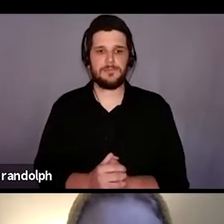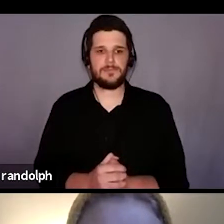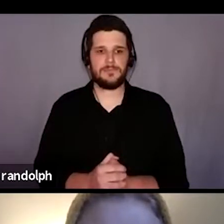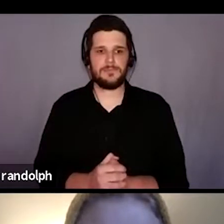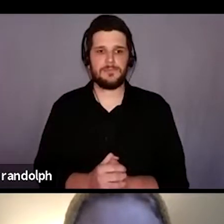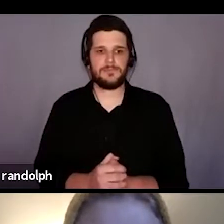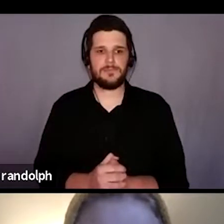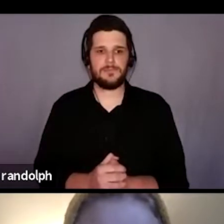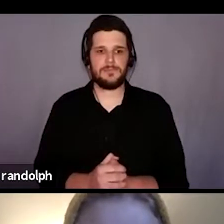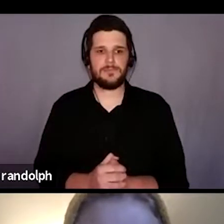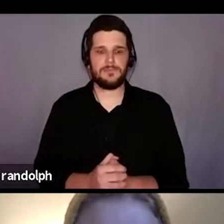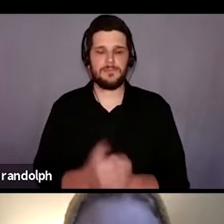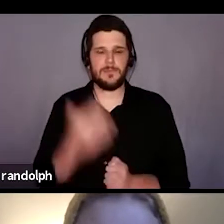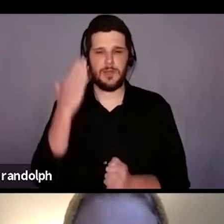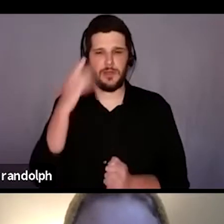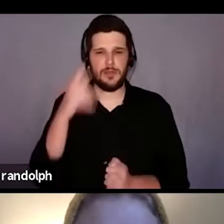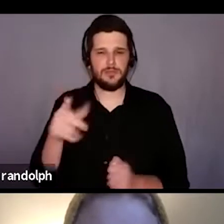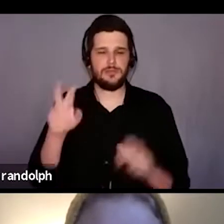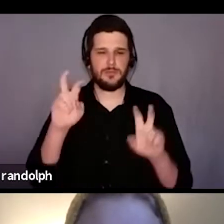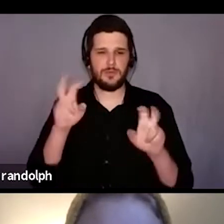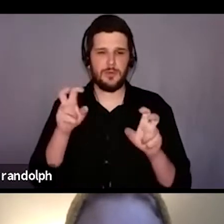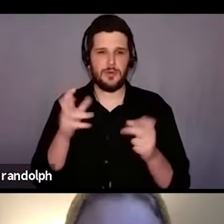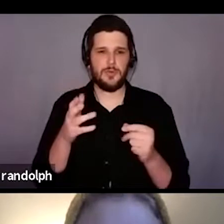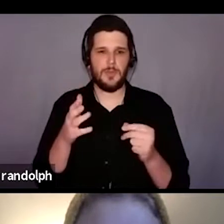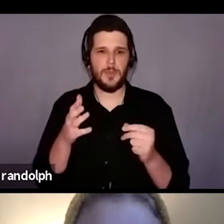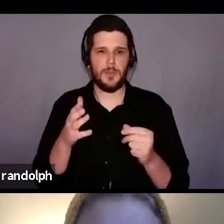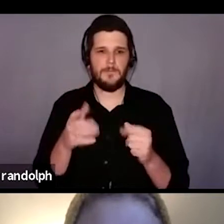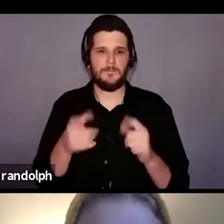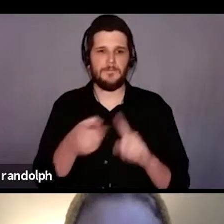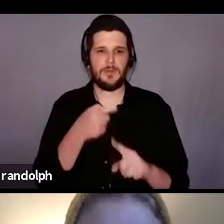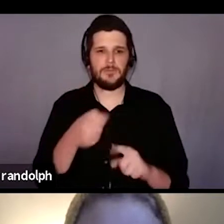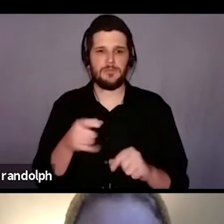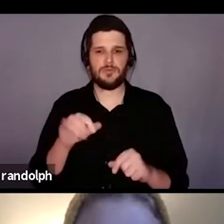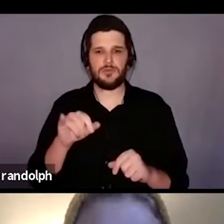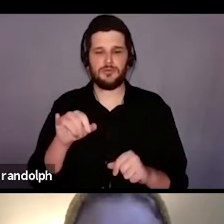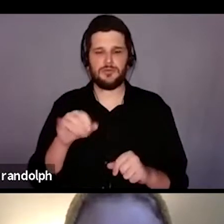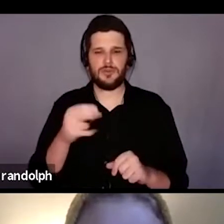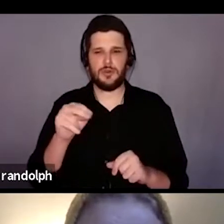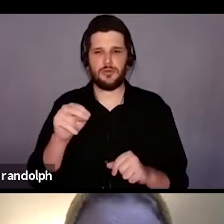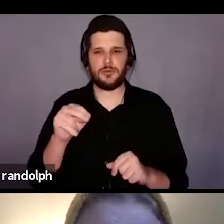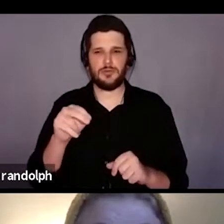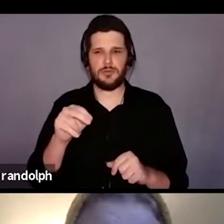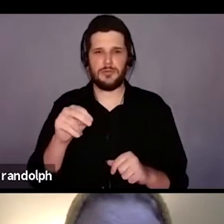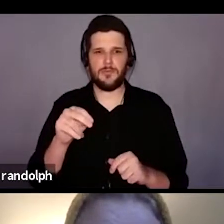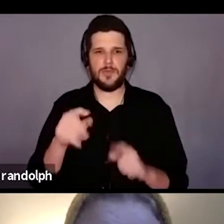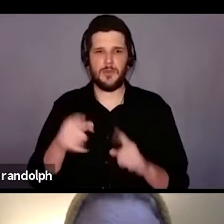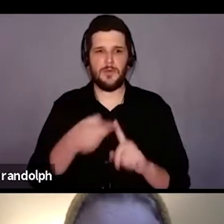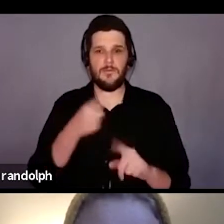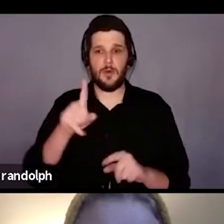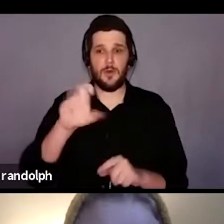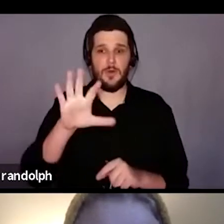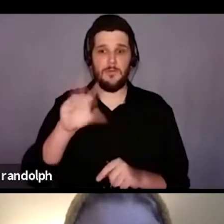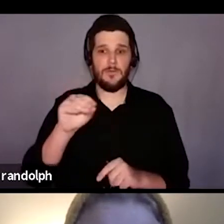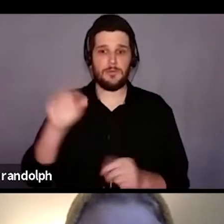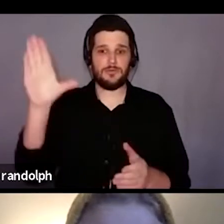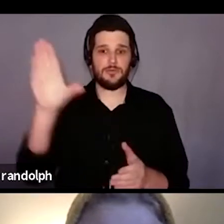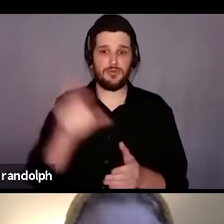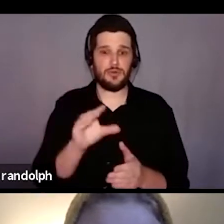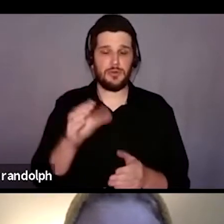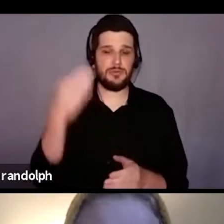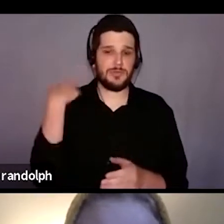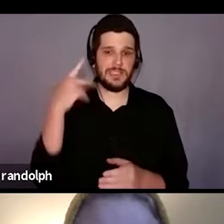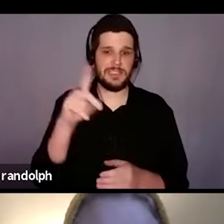I know you quote tweeted this from John Horgan when the first 150 was scaled back in